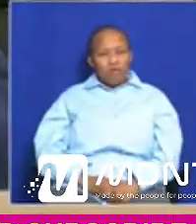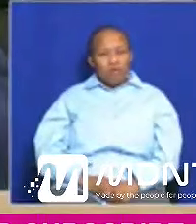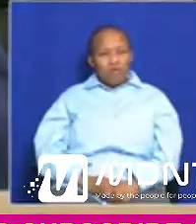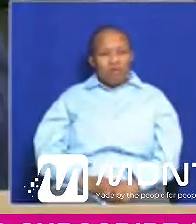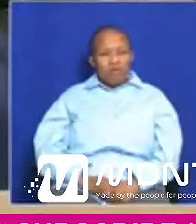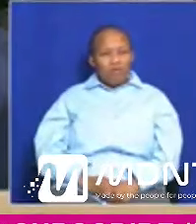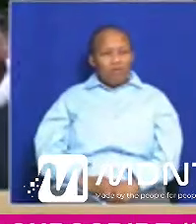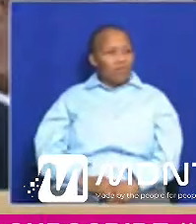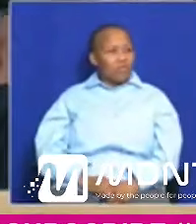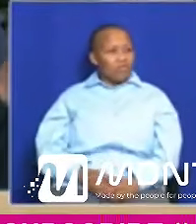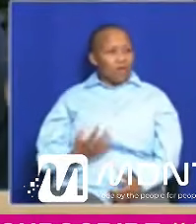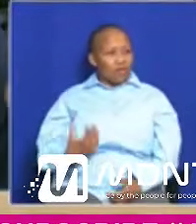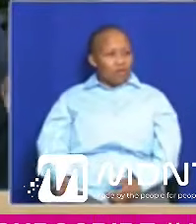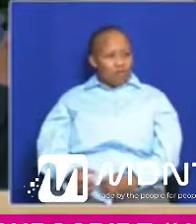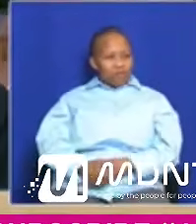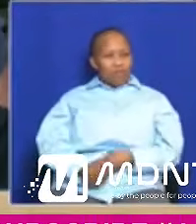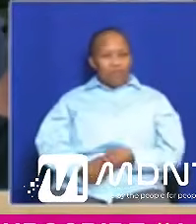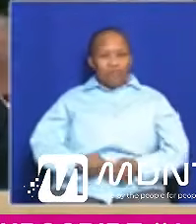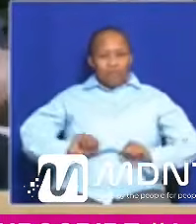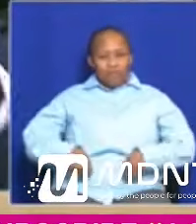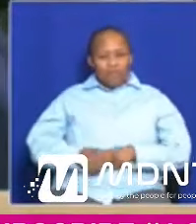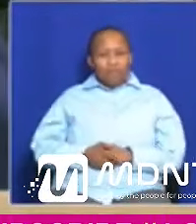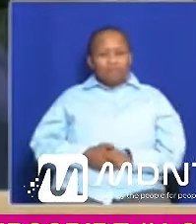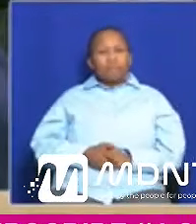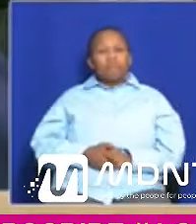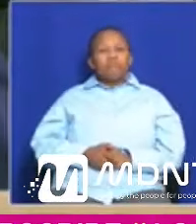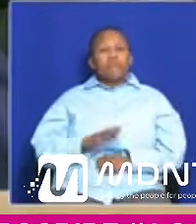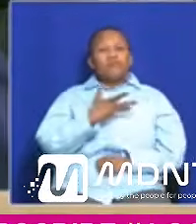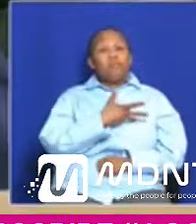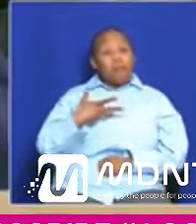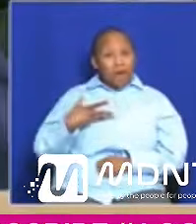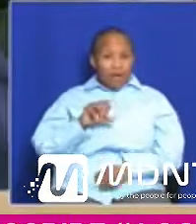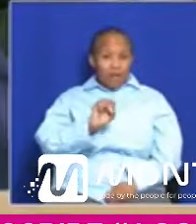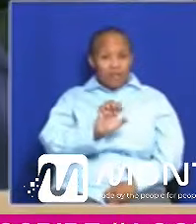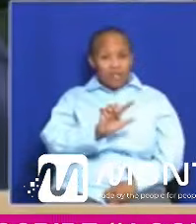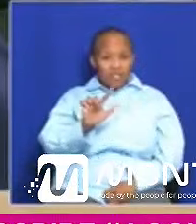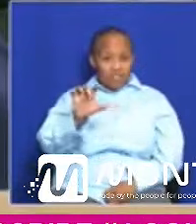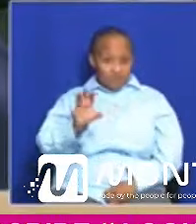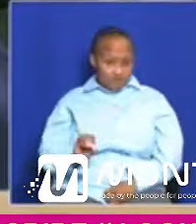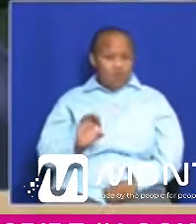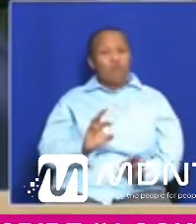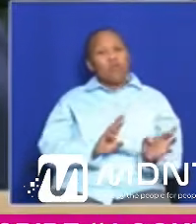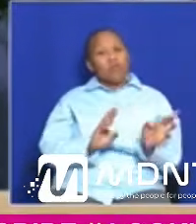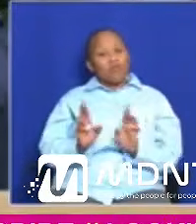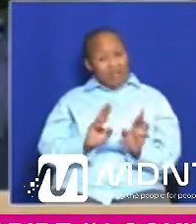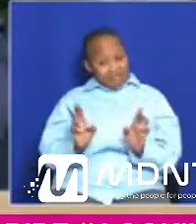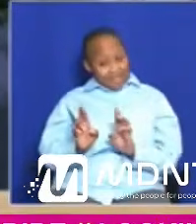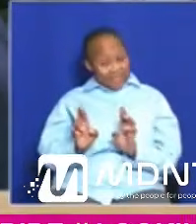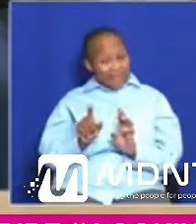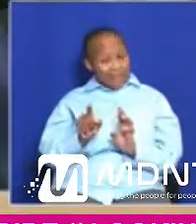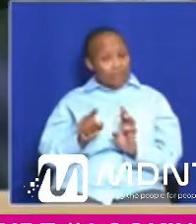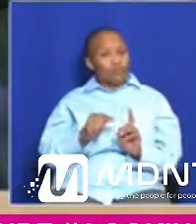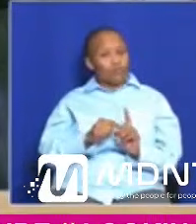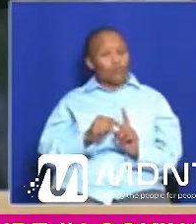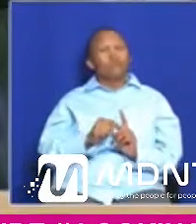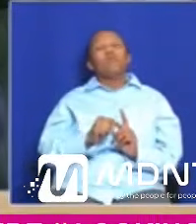I understood Ms. Sillo's reference to the indictment, but I understood Ms. Sillo